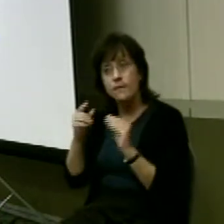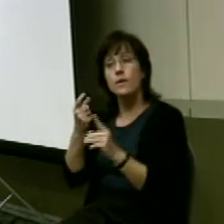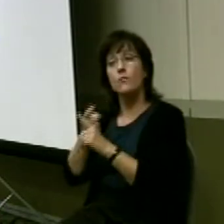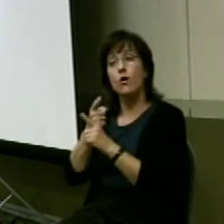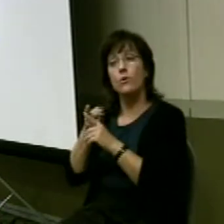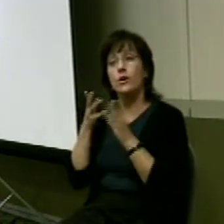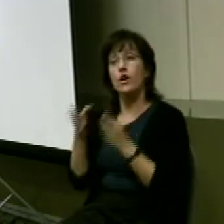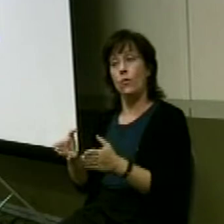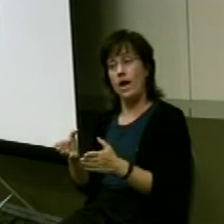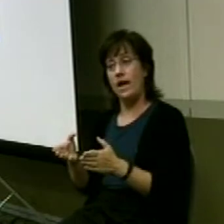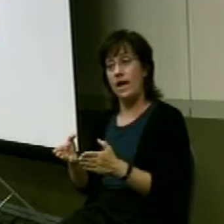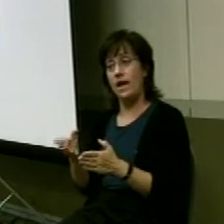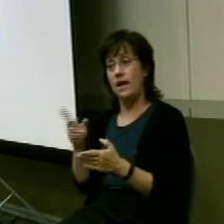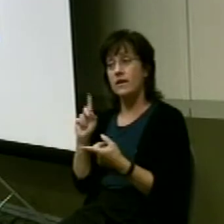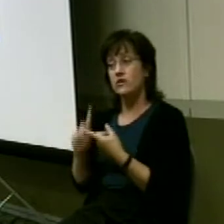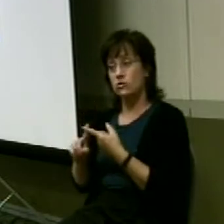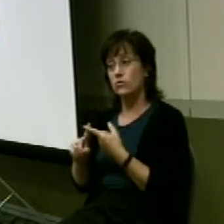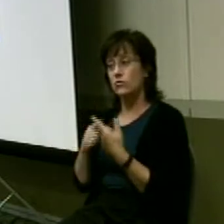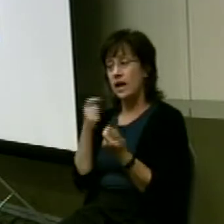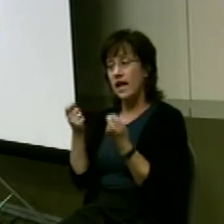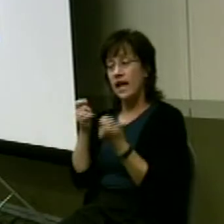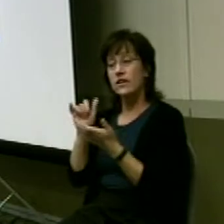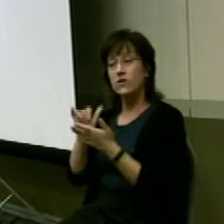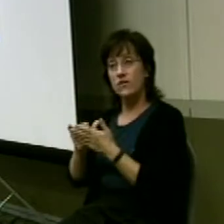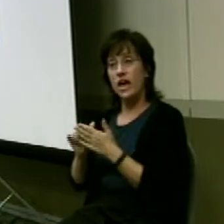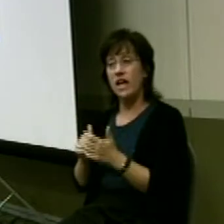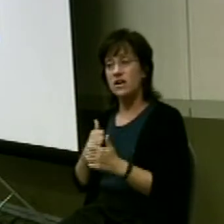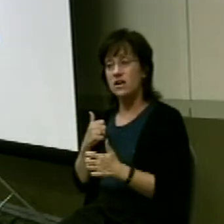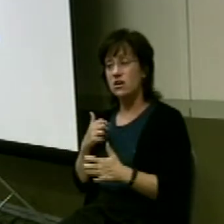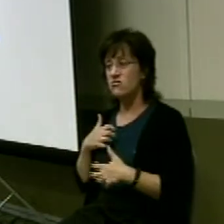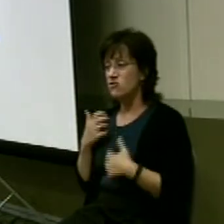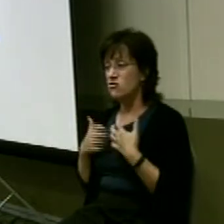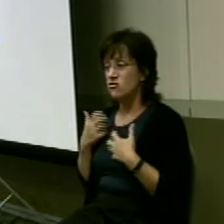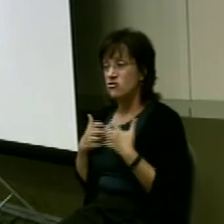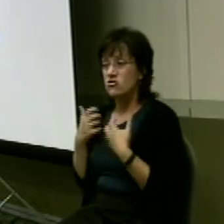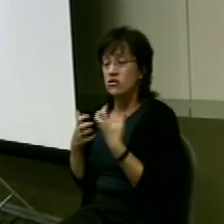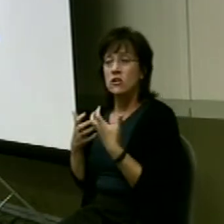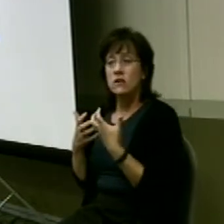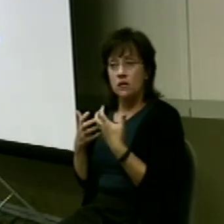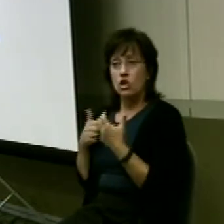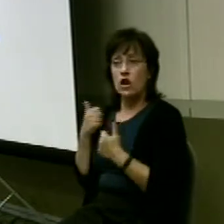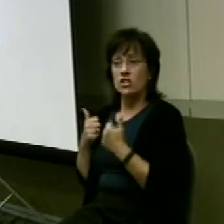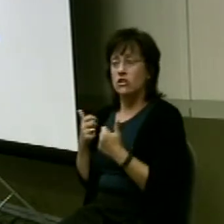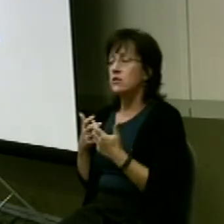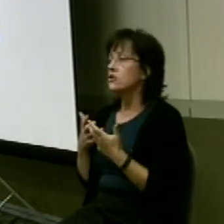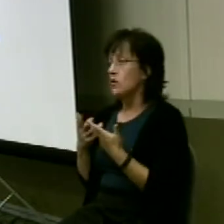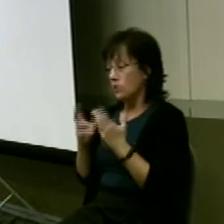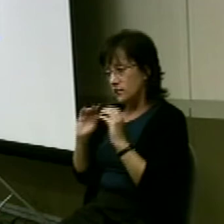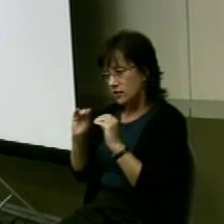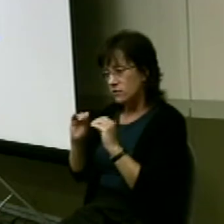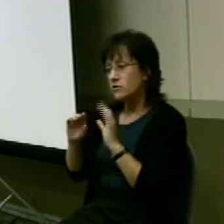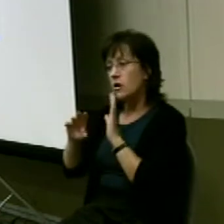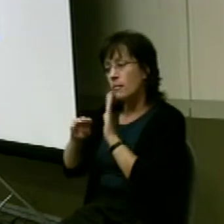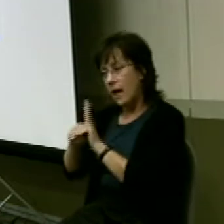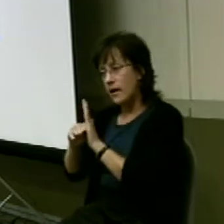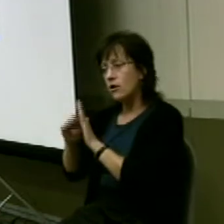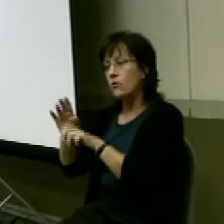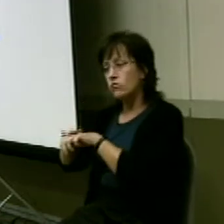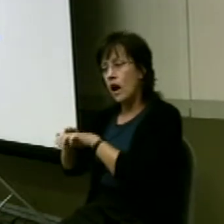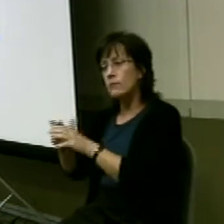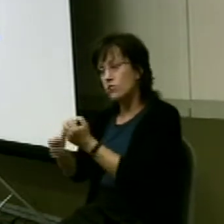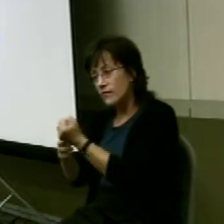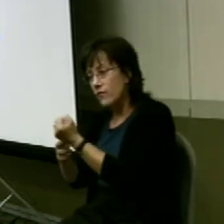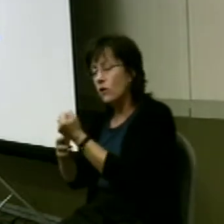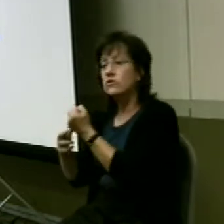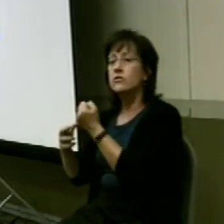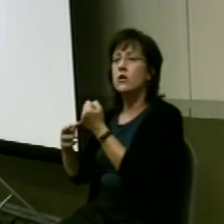away. So we taught him an appropriate way to deal with that aggression. We will teach, model, prompt, and